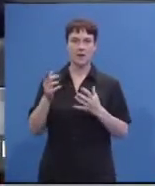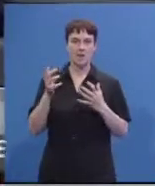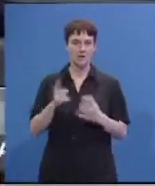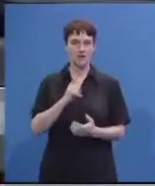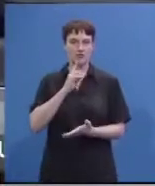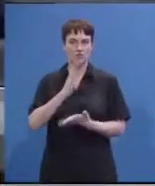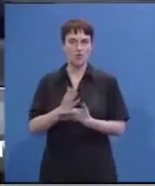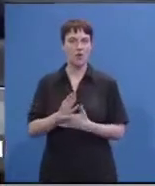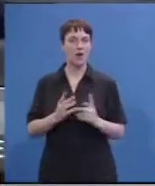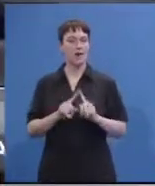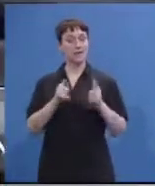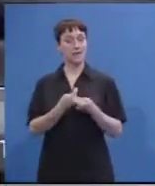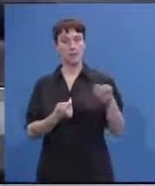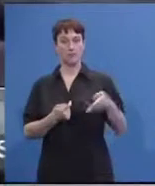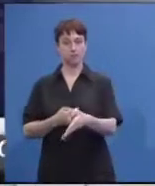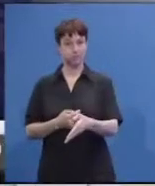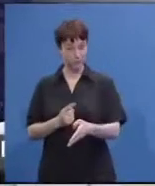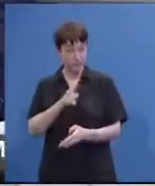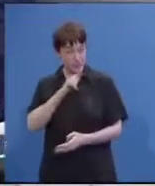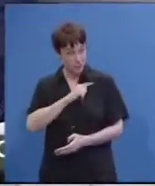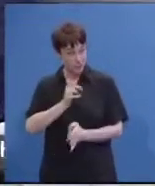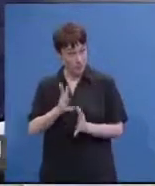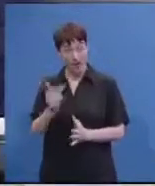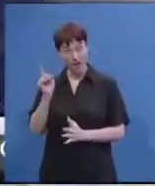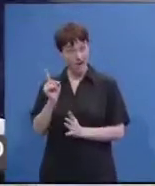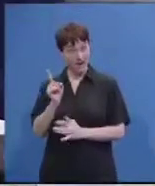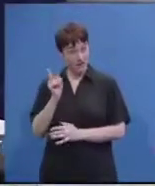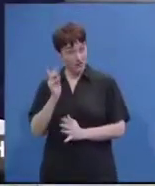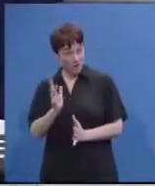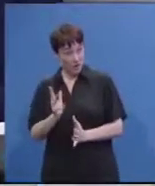missing. Was it really, was he that kind of passionate footballer? He was.